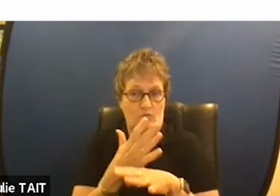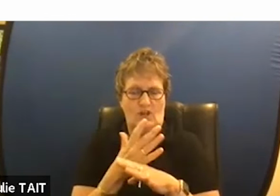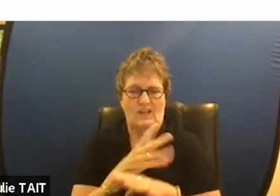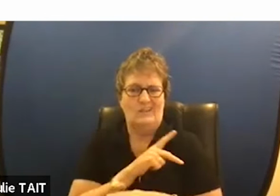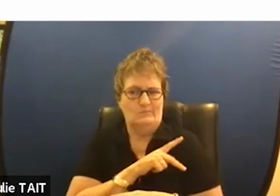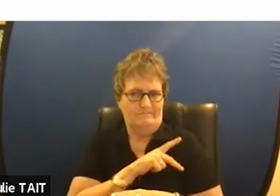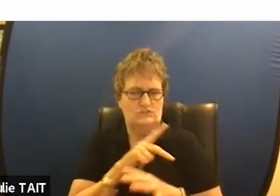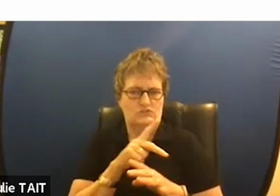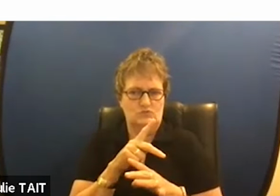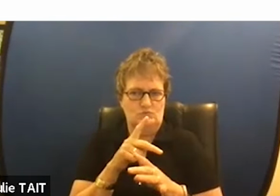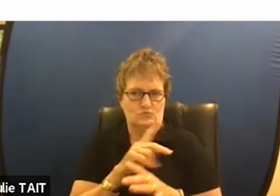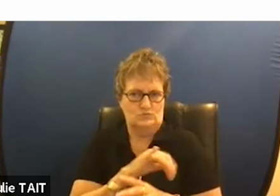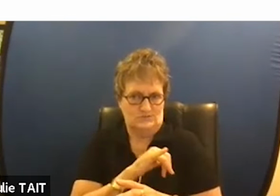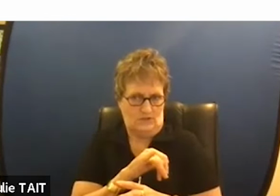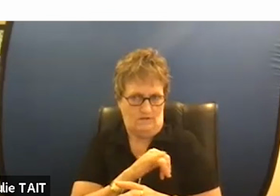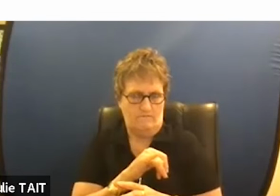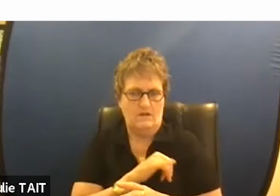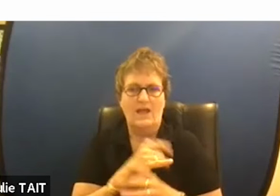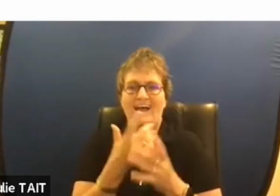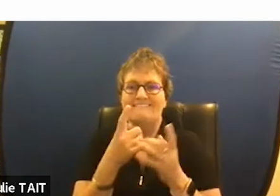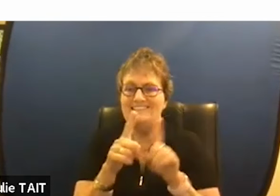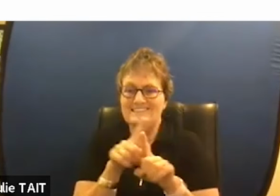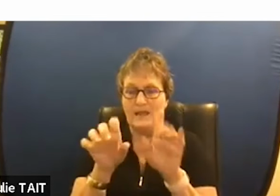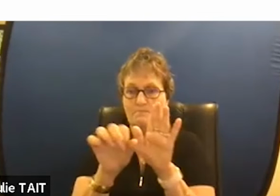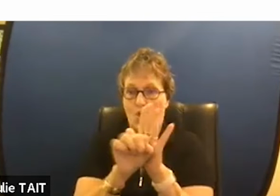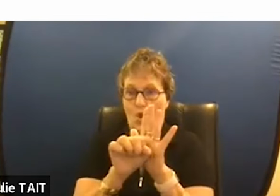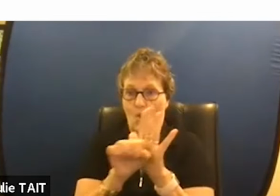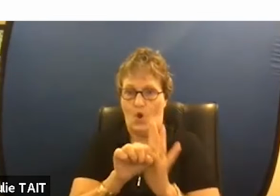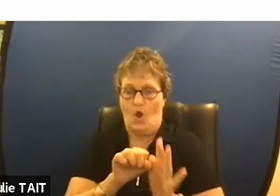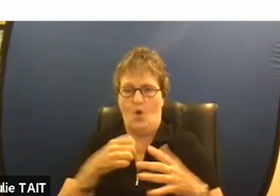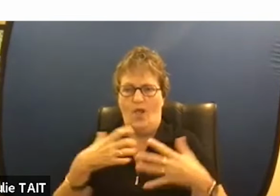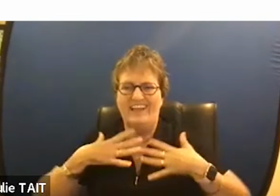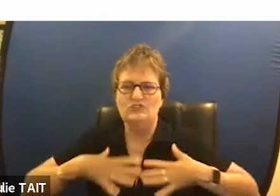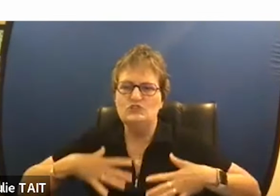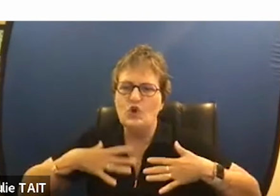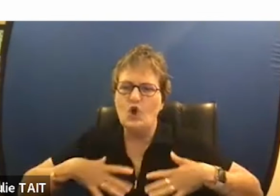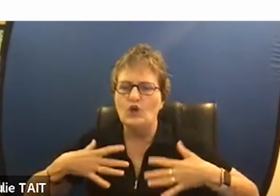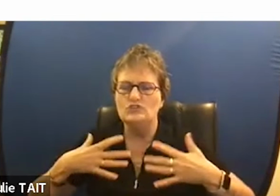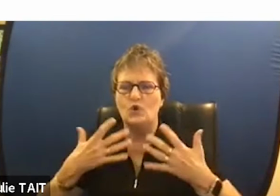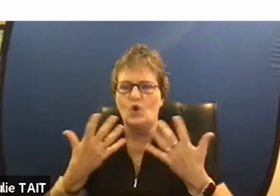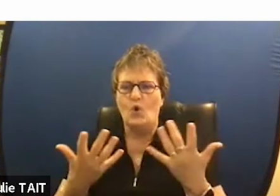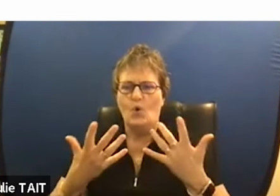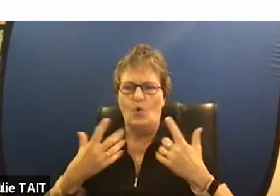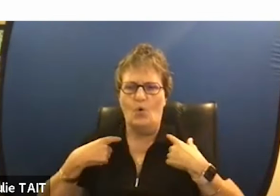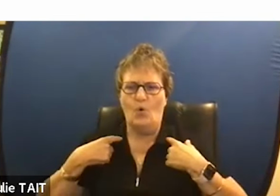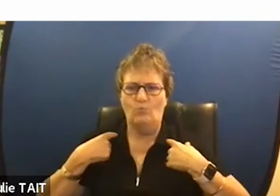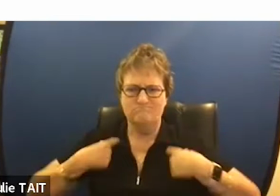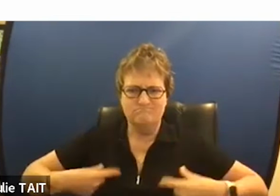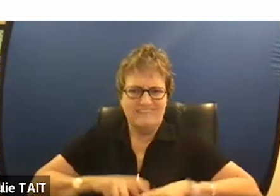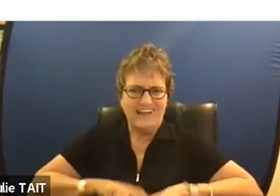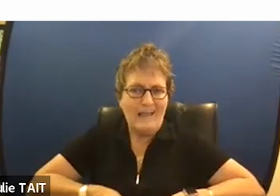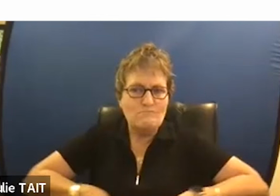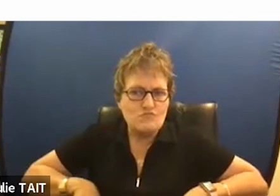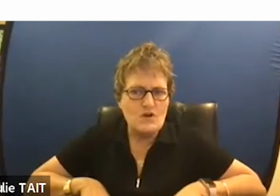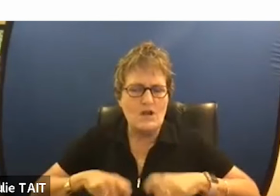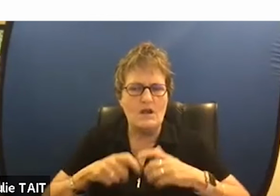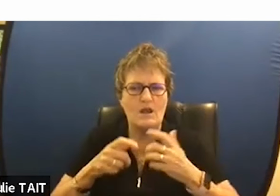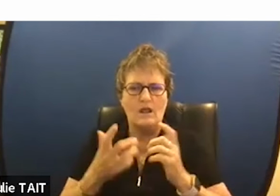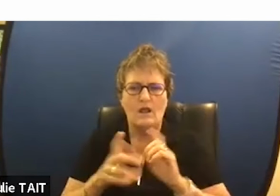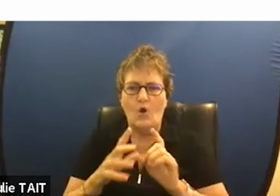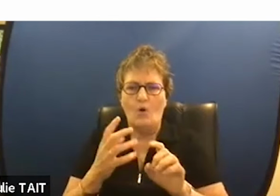these spaces also have the same logo on a shirt or an apron or whatever they work in. So they're more